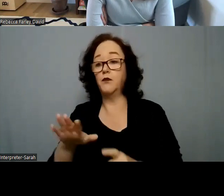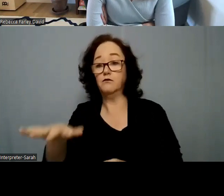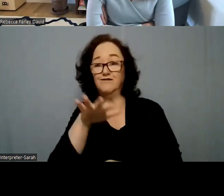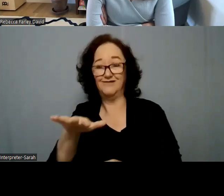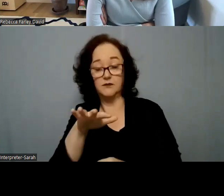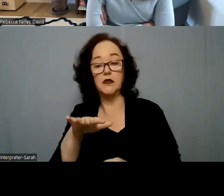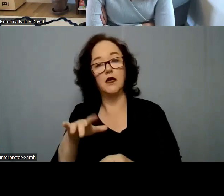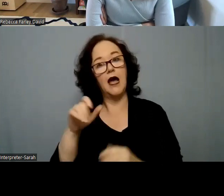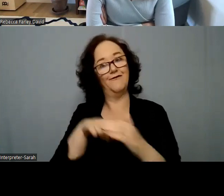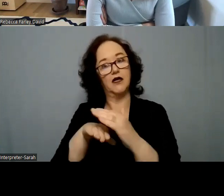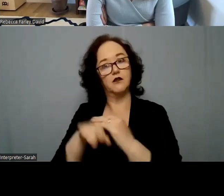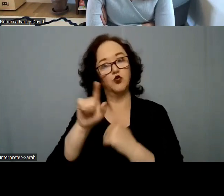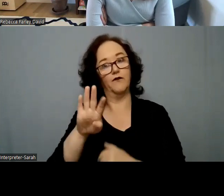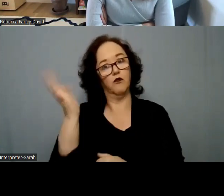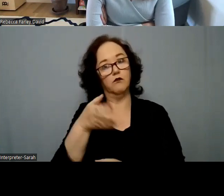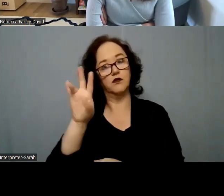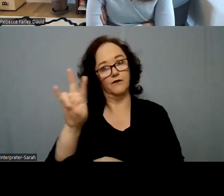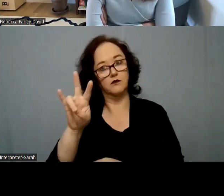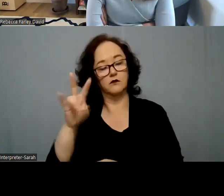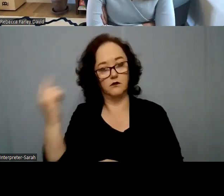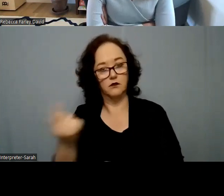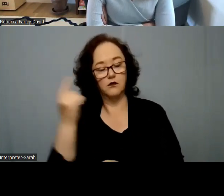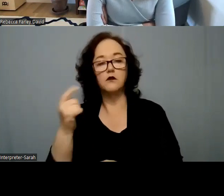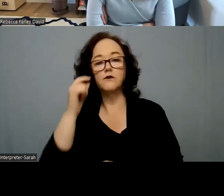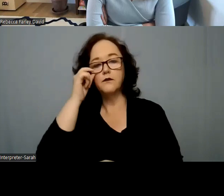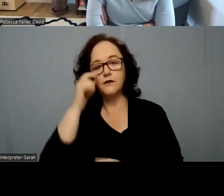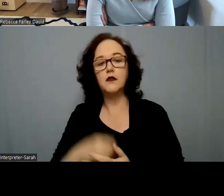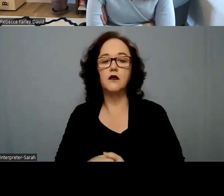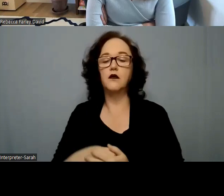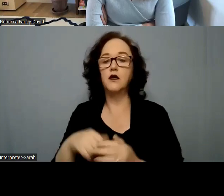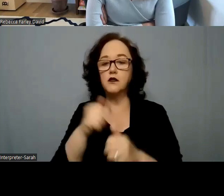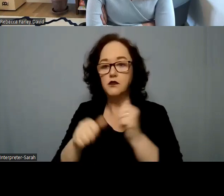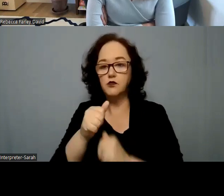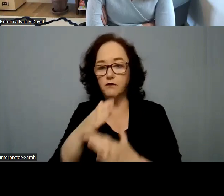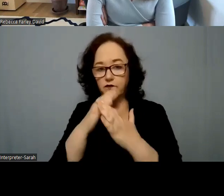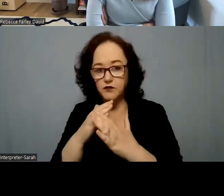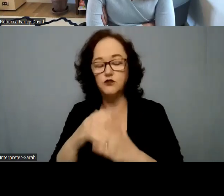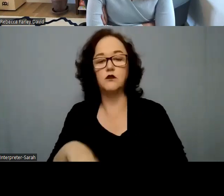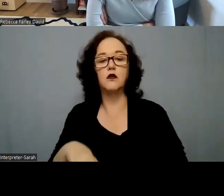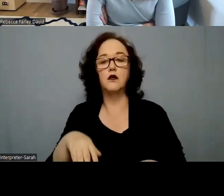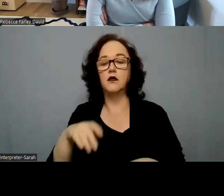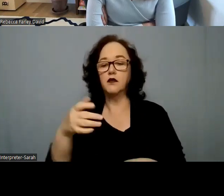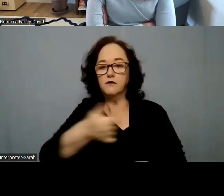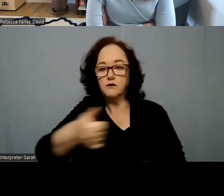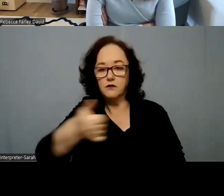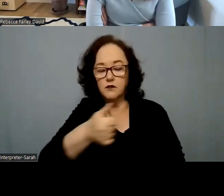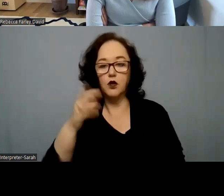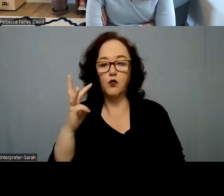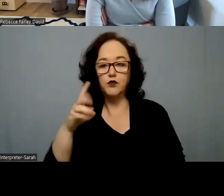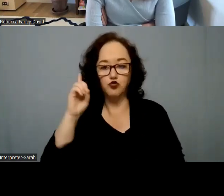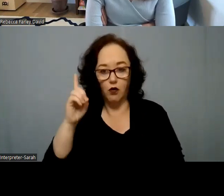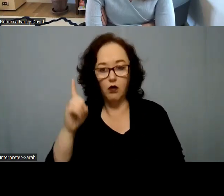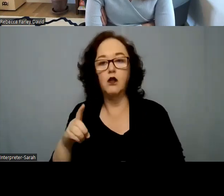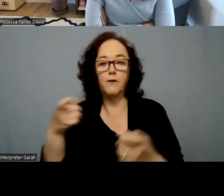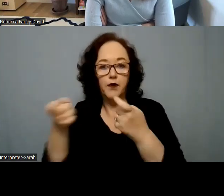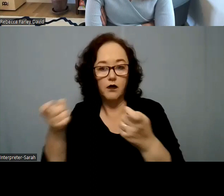24/7 mobile teams, crisis stabilization, suicide prevention, ambulatory withdrawal management, and, as I